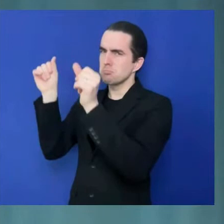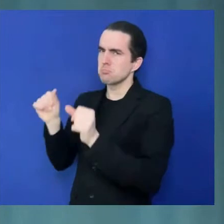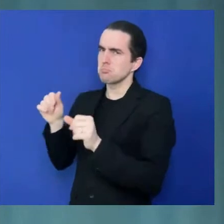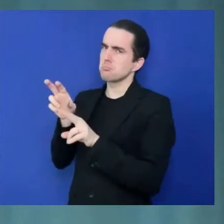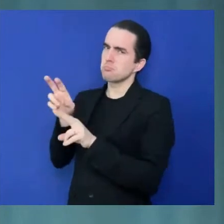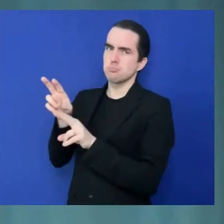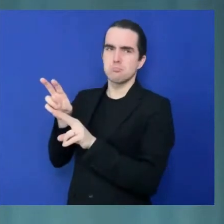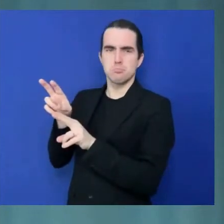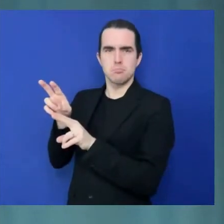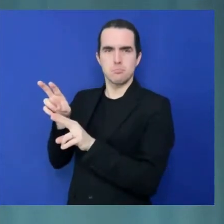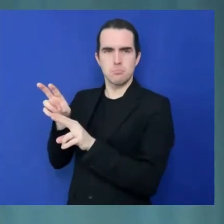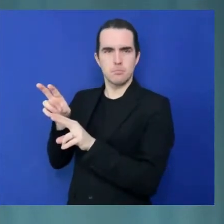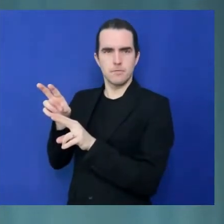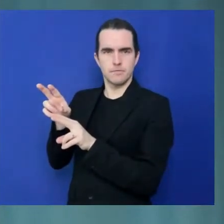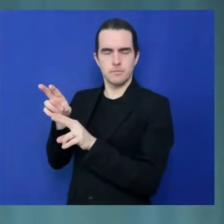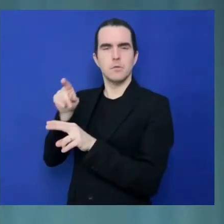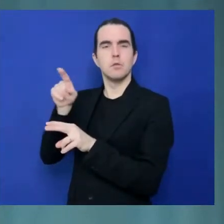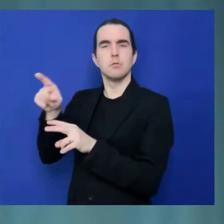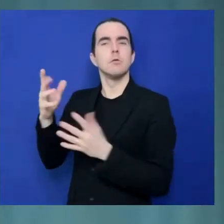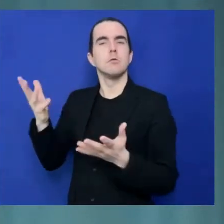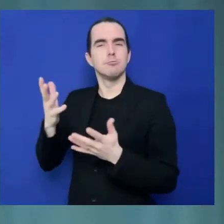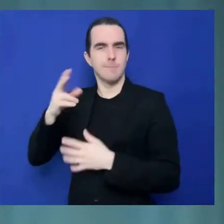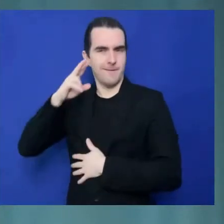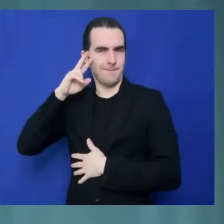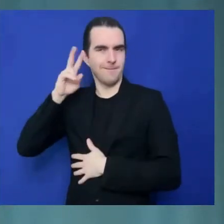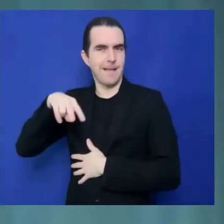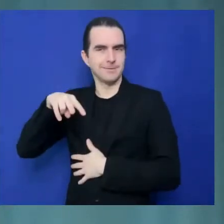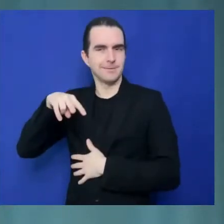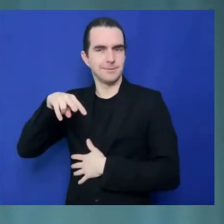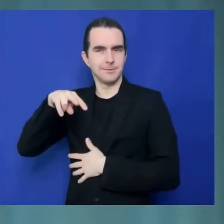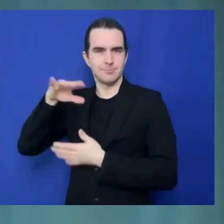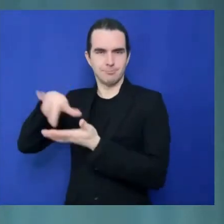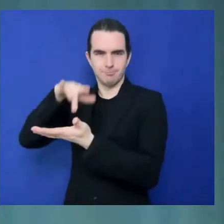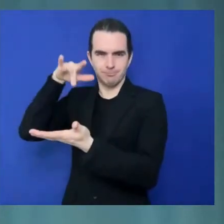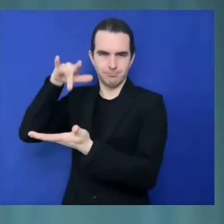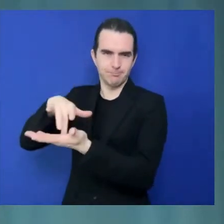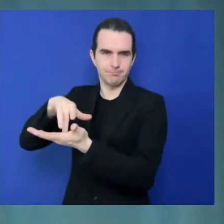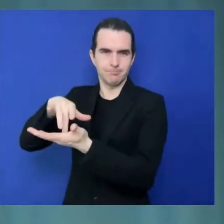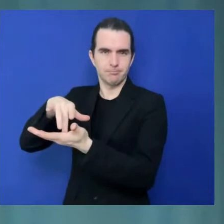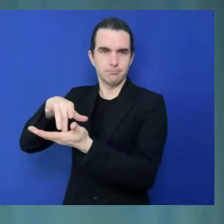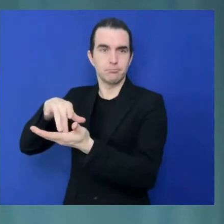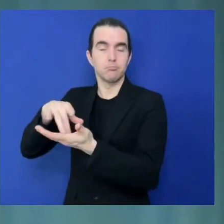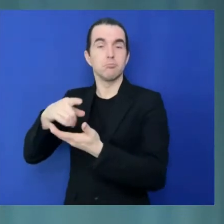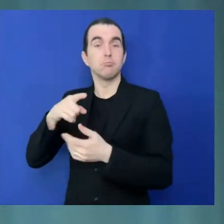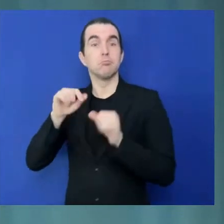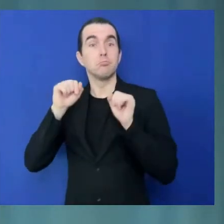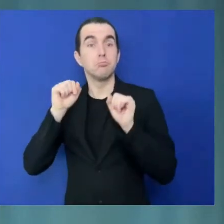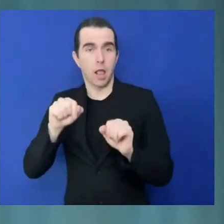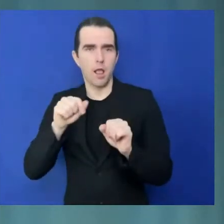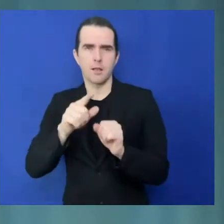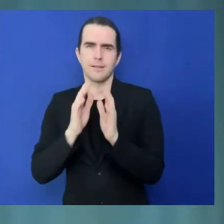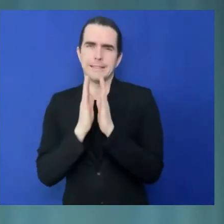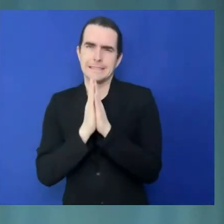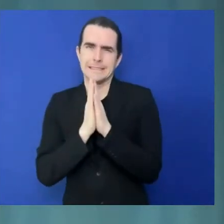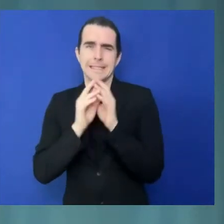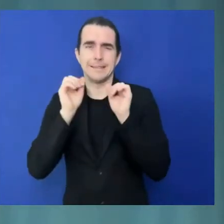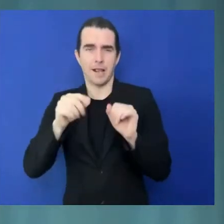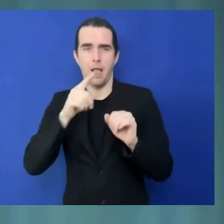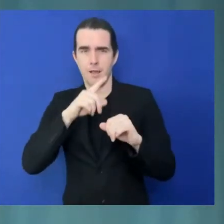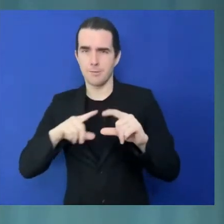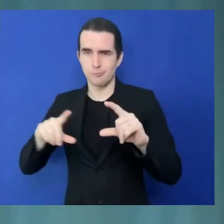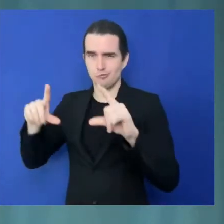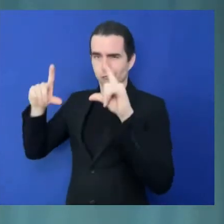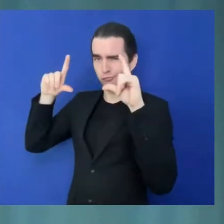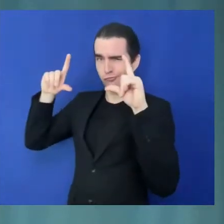us. We should love that. And so back to the Zero Project Conference